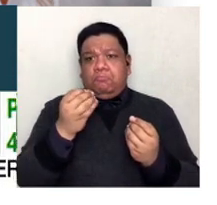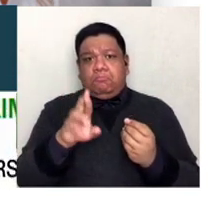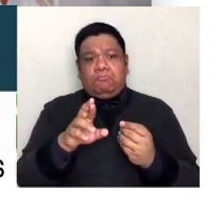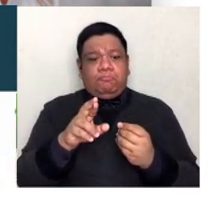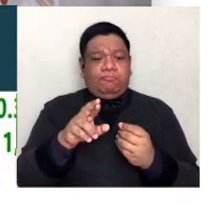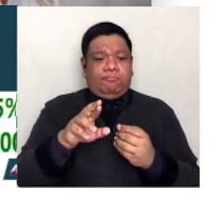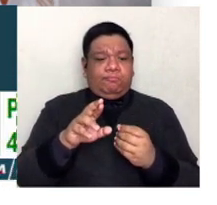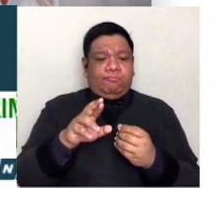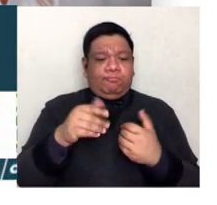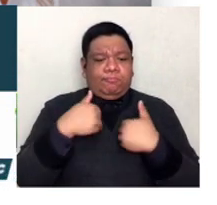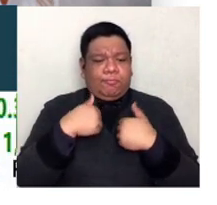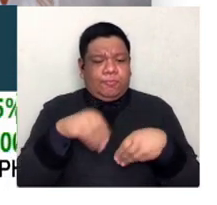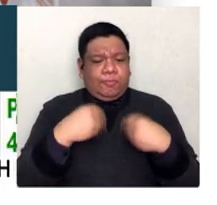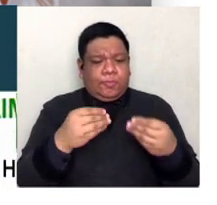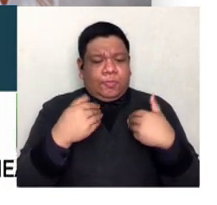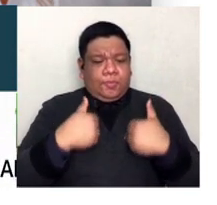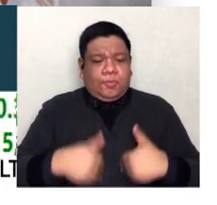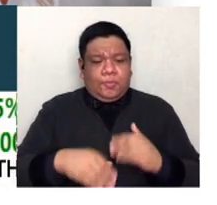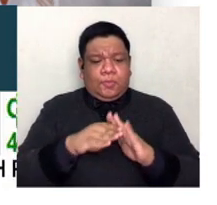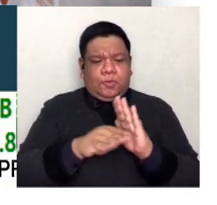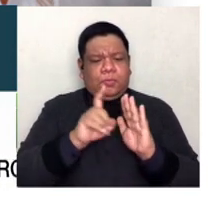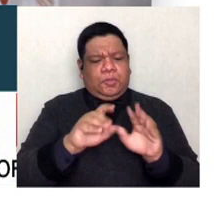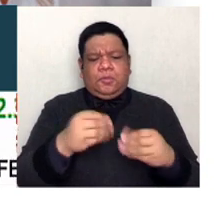then he should be held responsible.